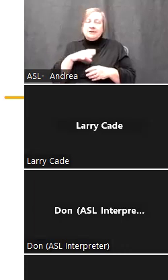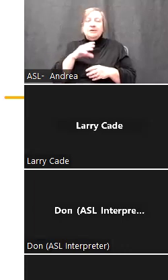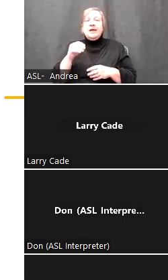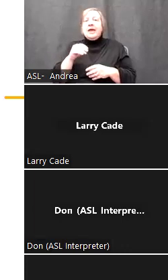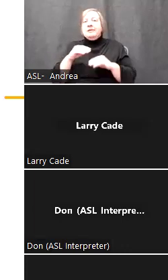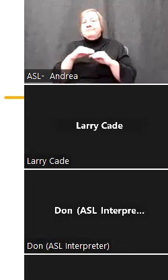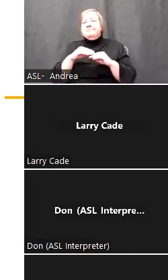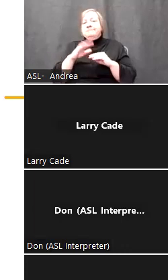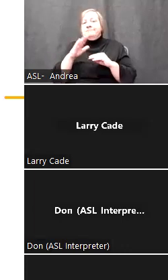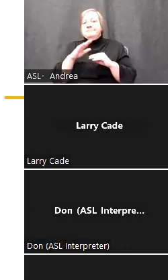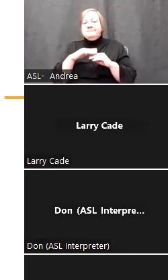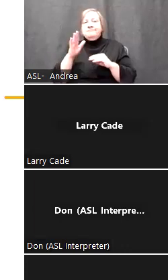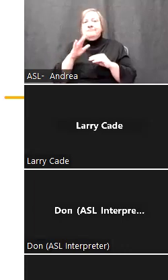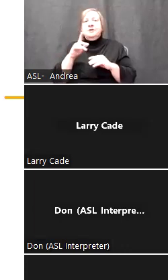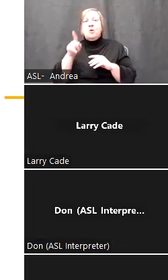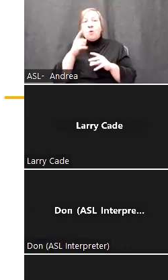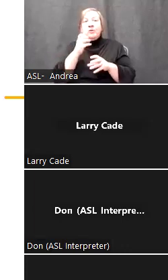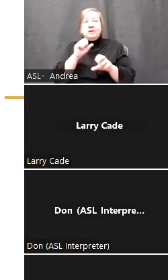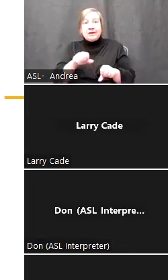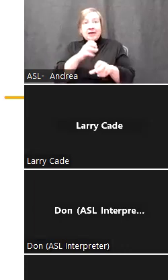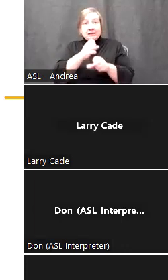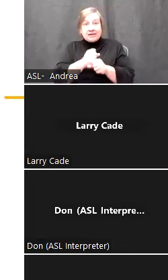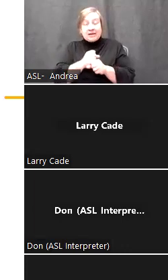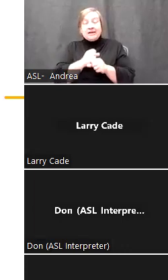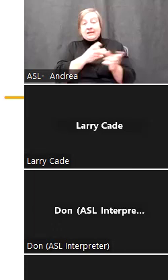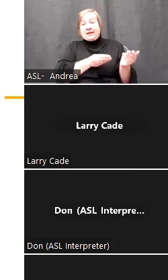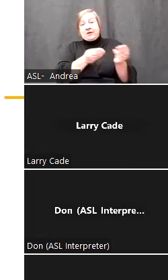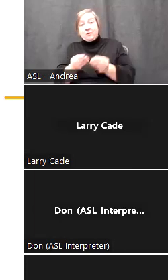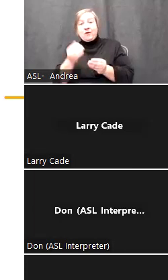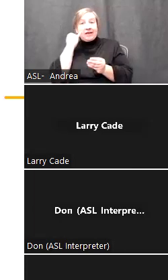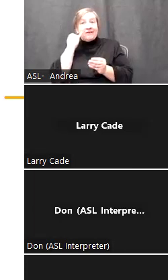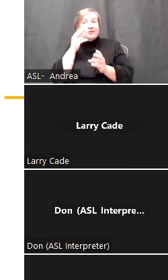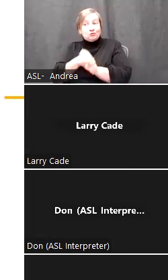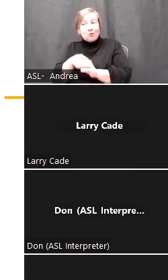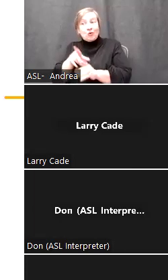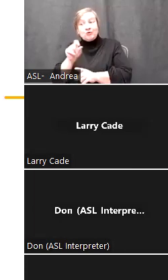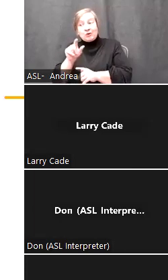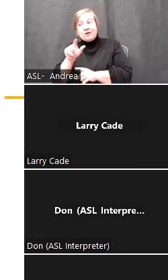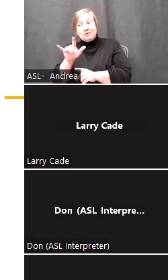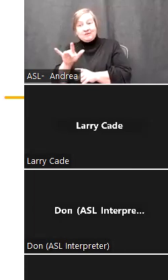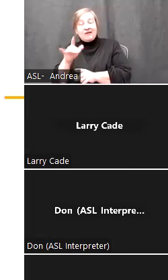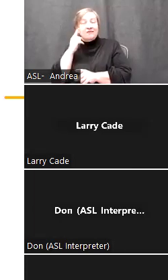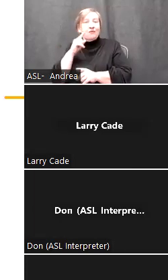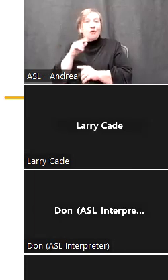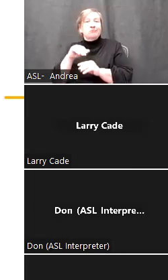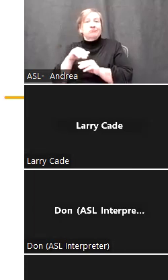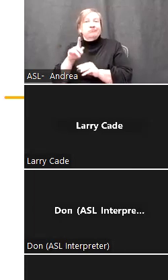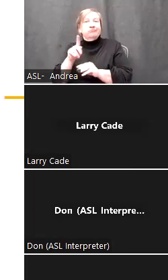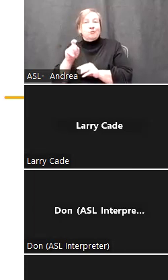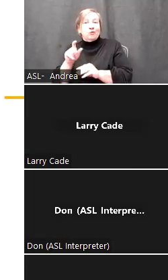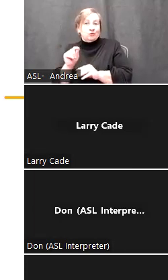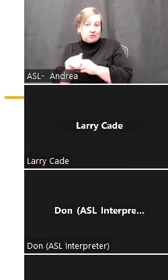So you're only eligible to receive carryover if you're enrolled in 2025 for at least $120,